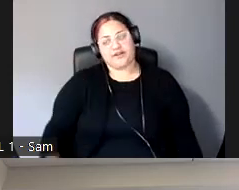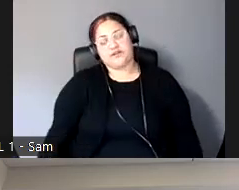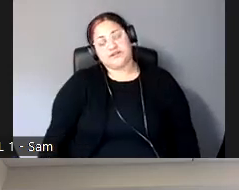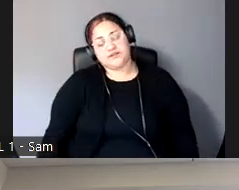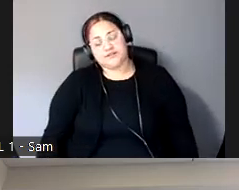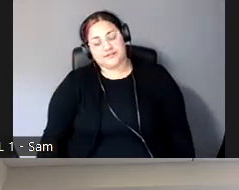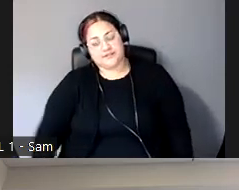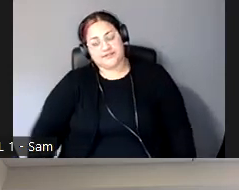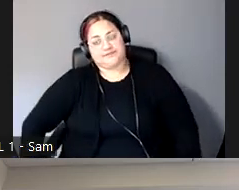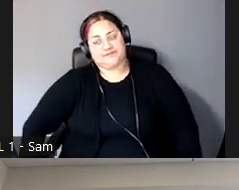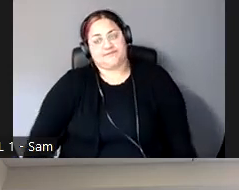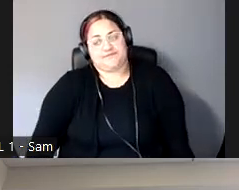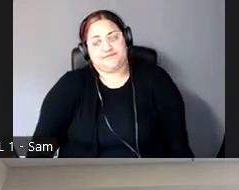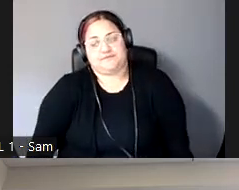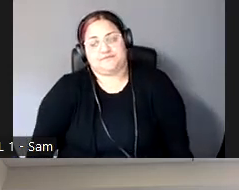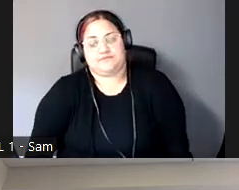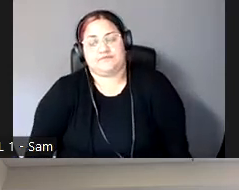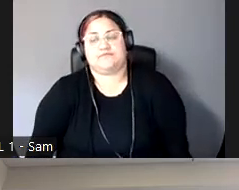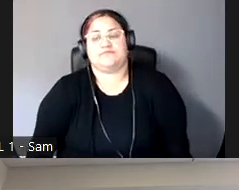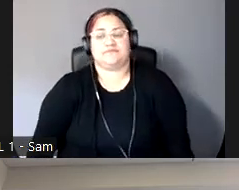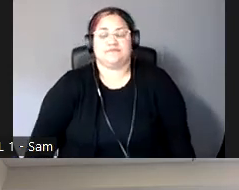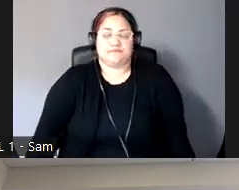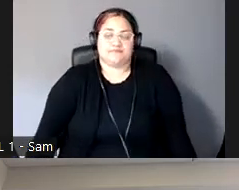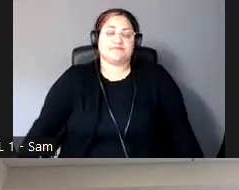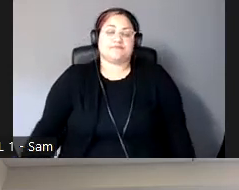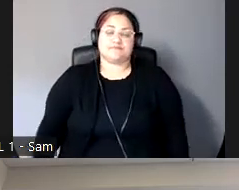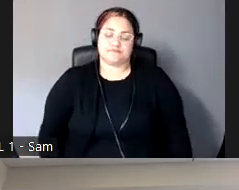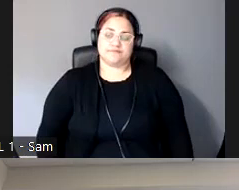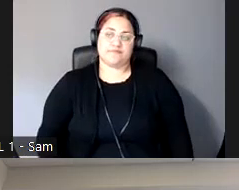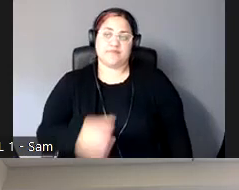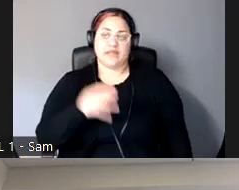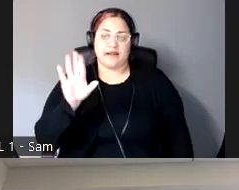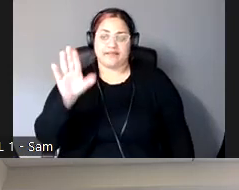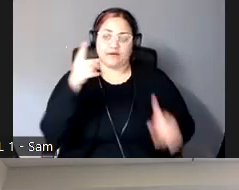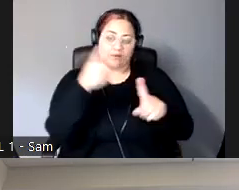on also expanding their work to the Indigenous community